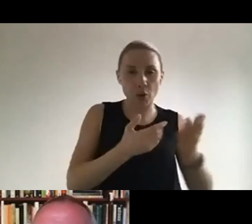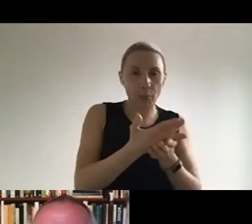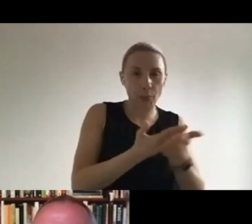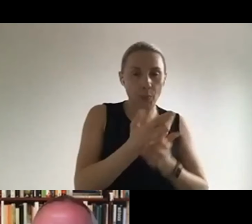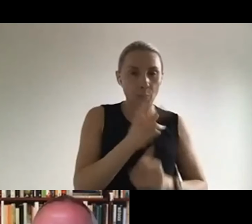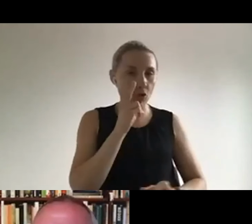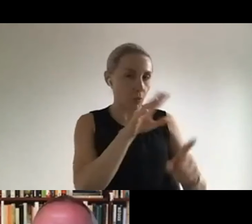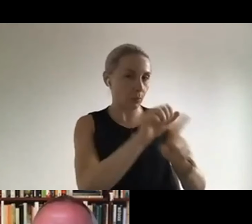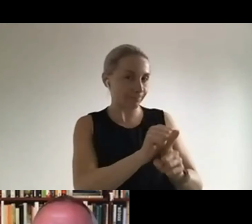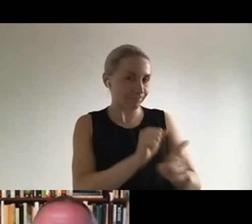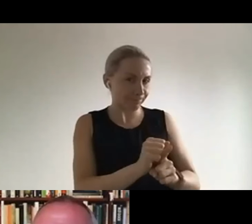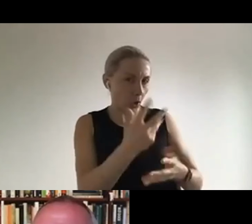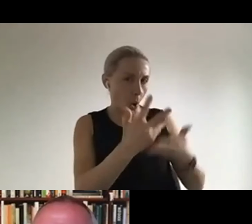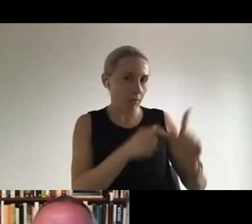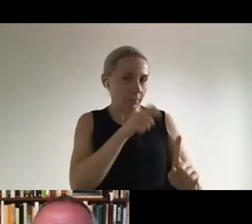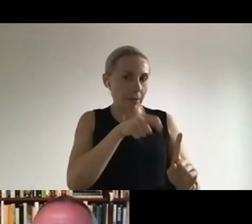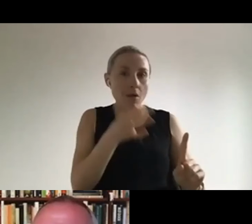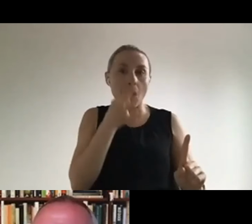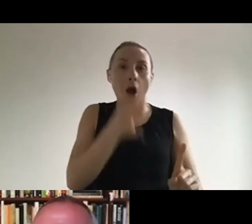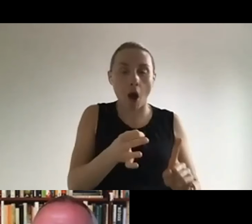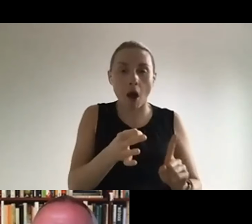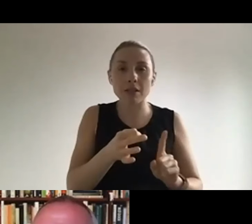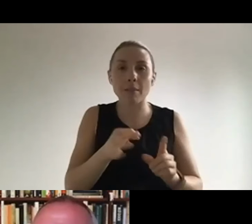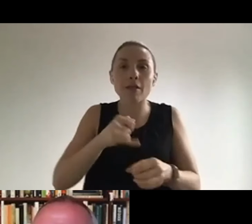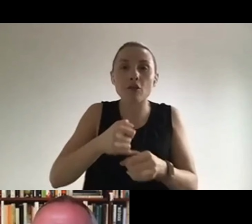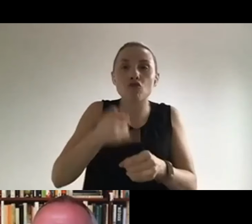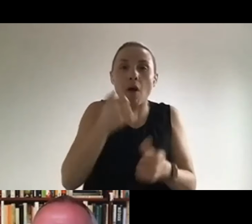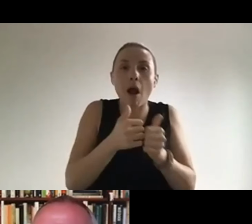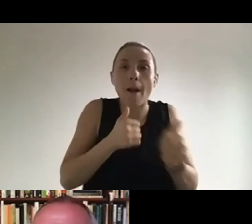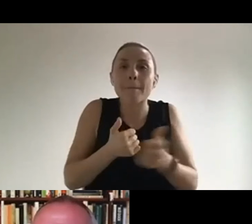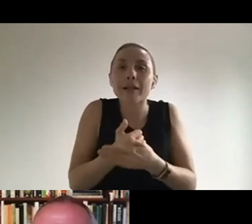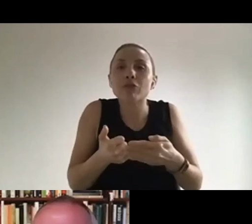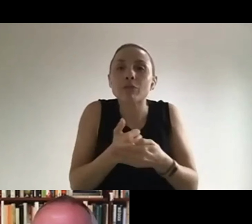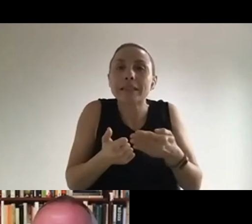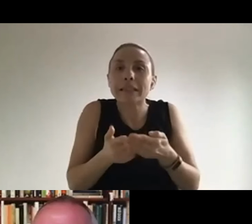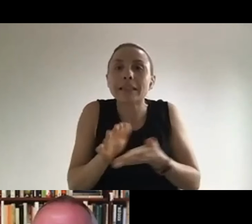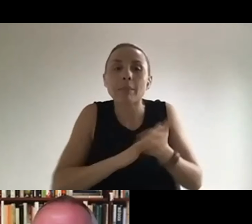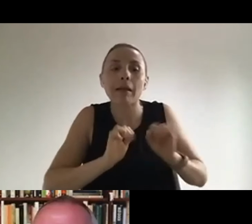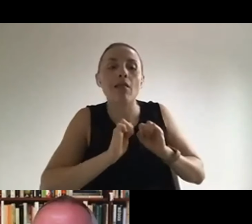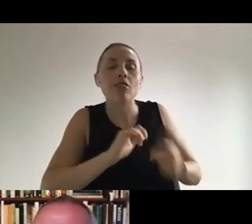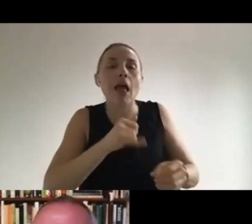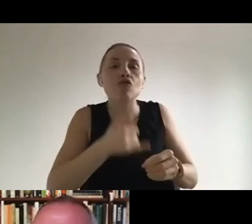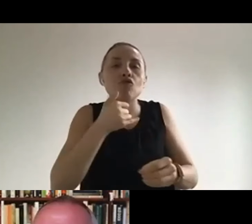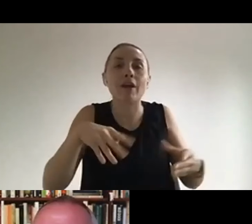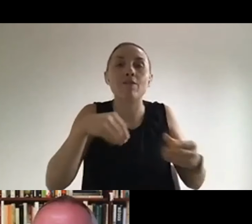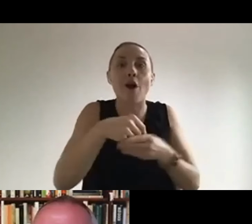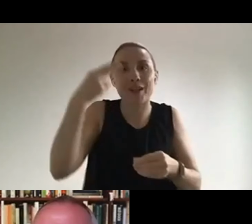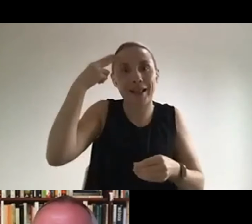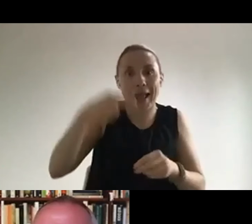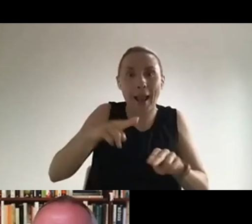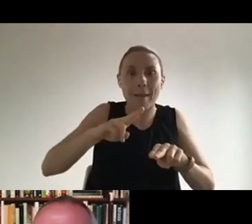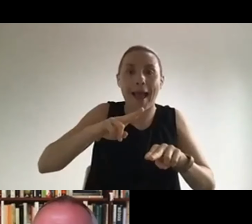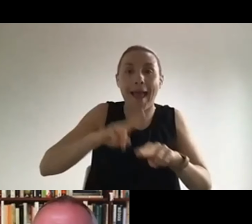company Frequency and their drug that's being in development. It's FX322 to be really